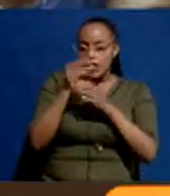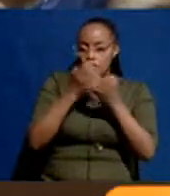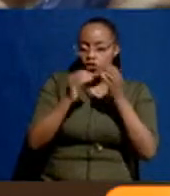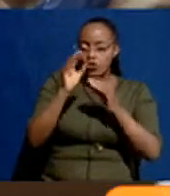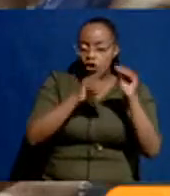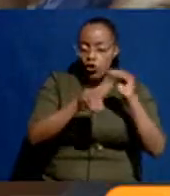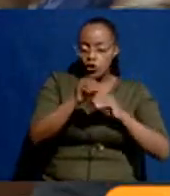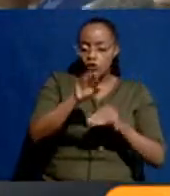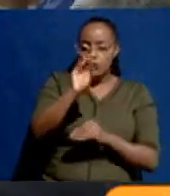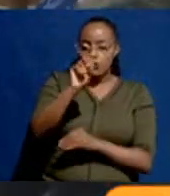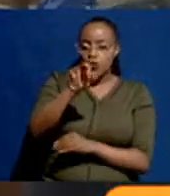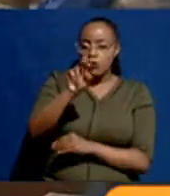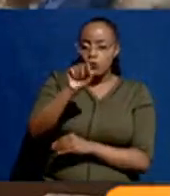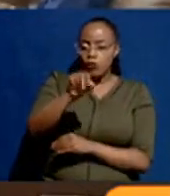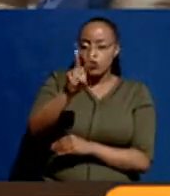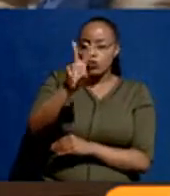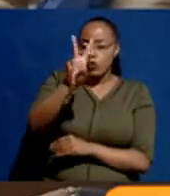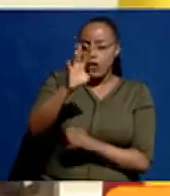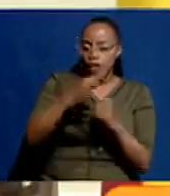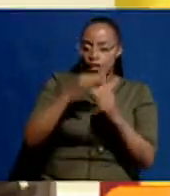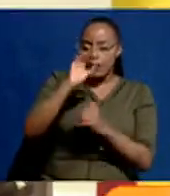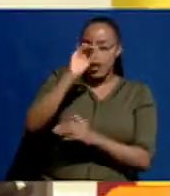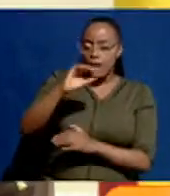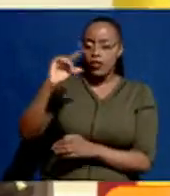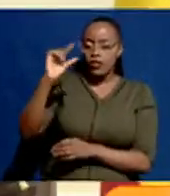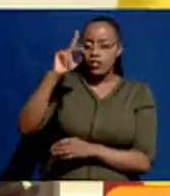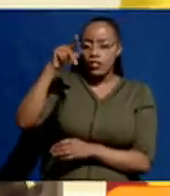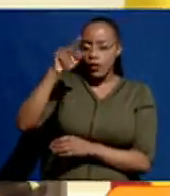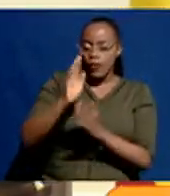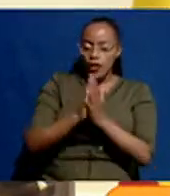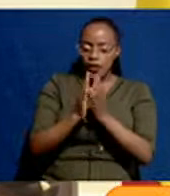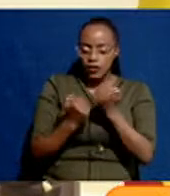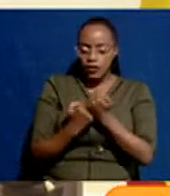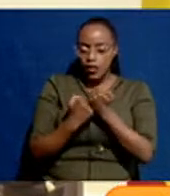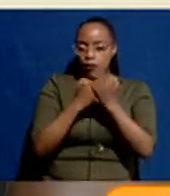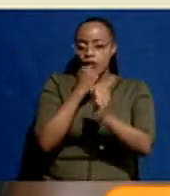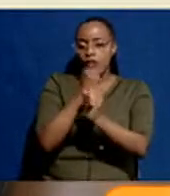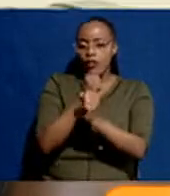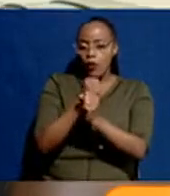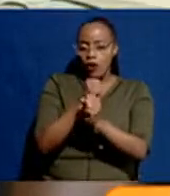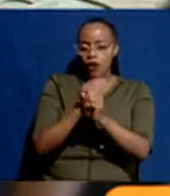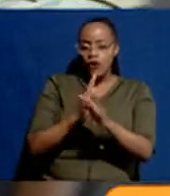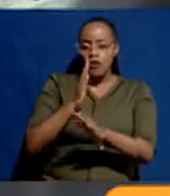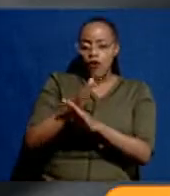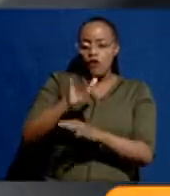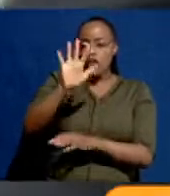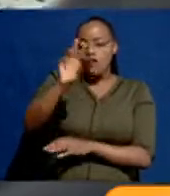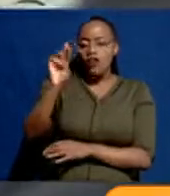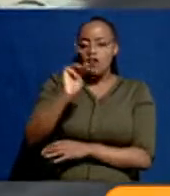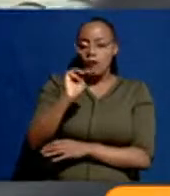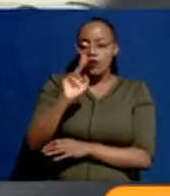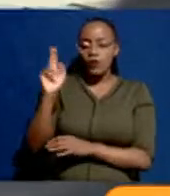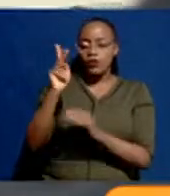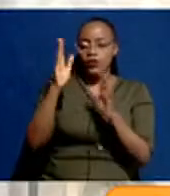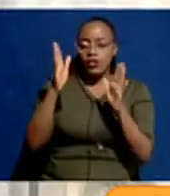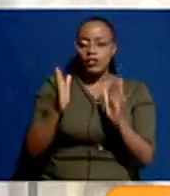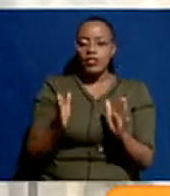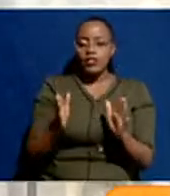contributing 0.28% to the GDP and supporting the livelihoods of over 5 million Kenyans.